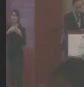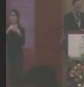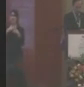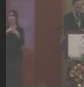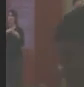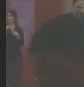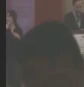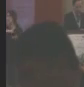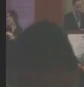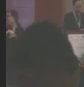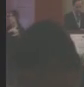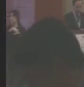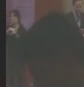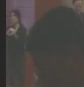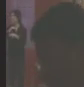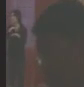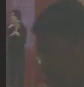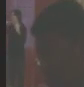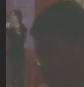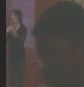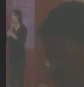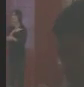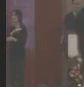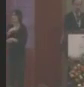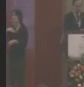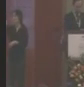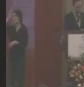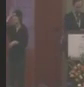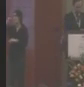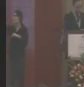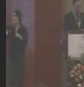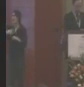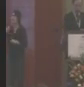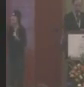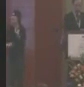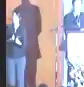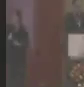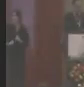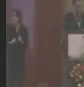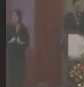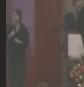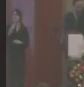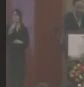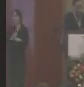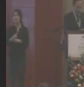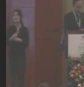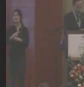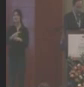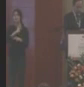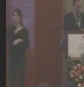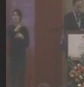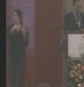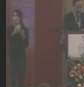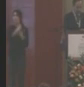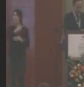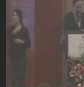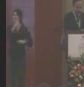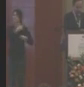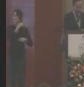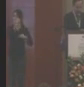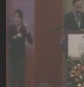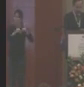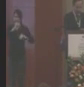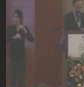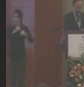recorded, and which showed us a series of vulnerabilities of the national civil protection system, we would like to highlight